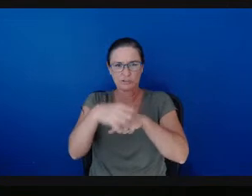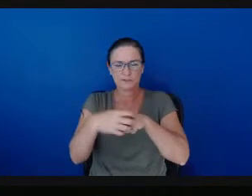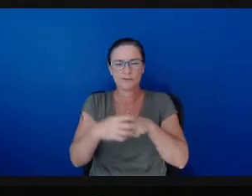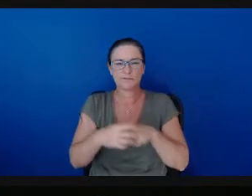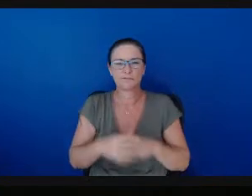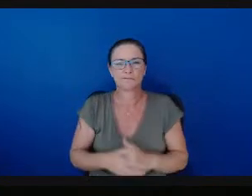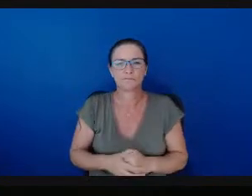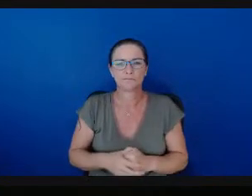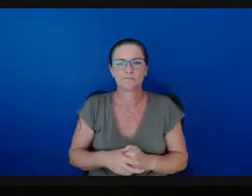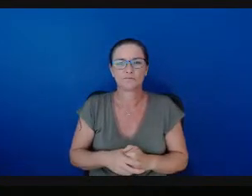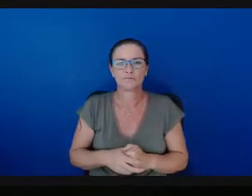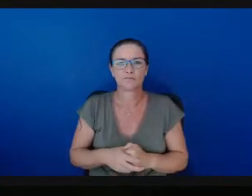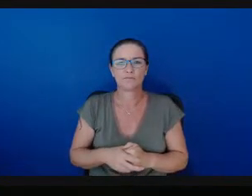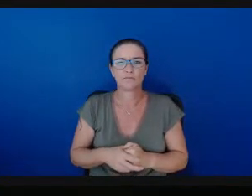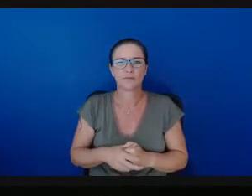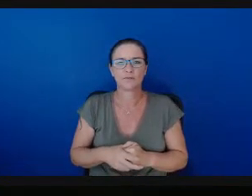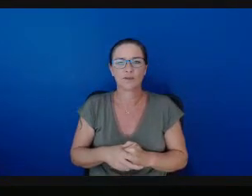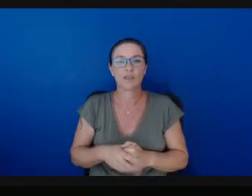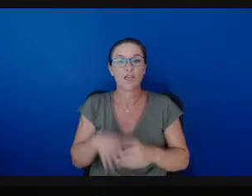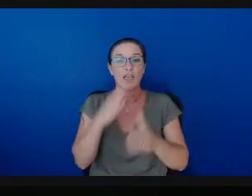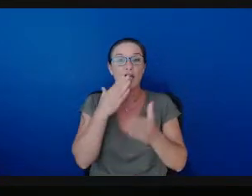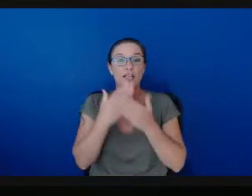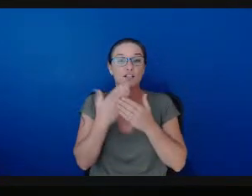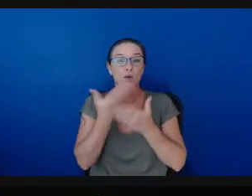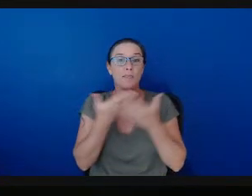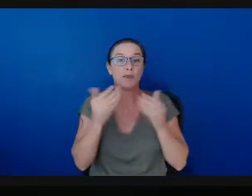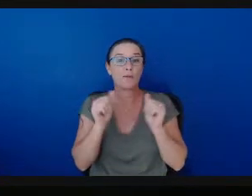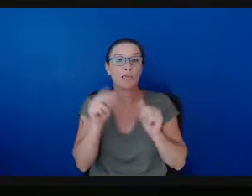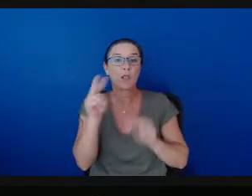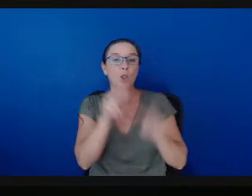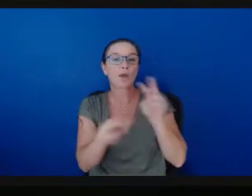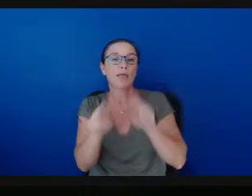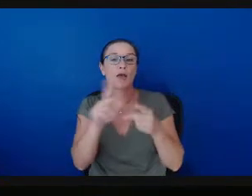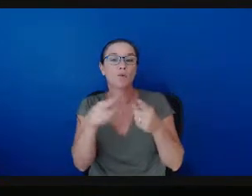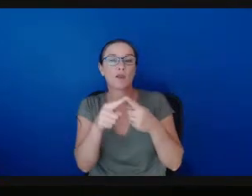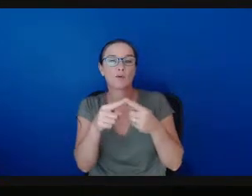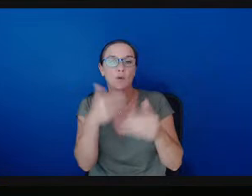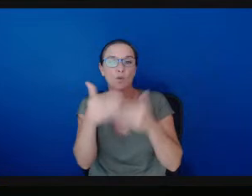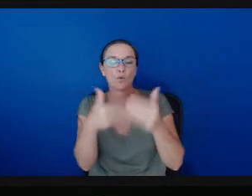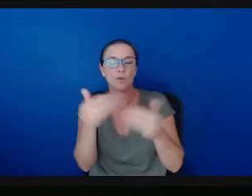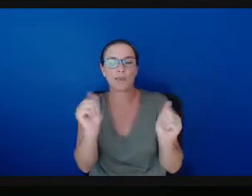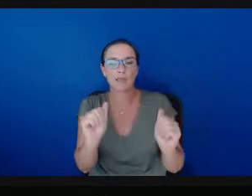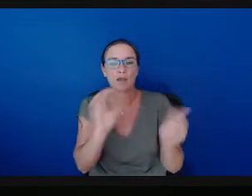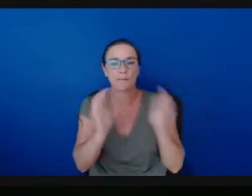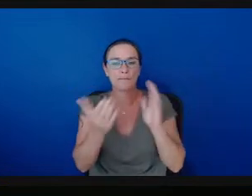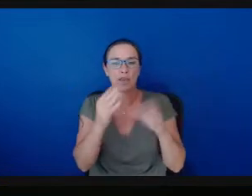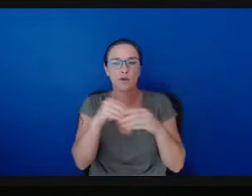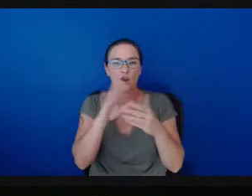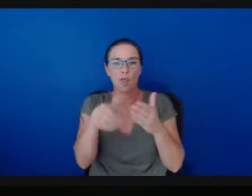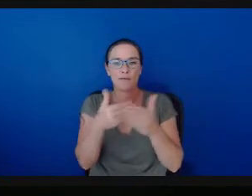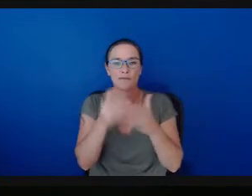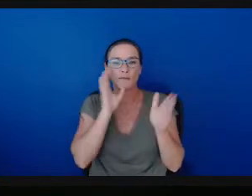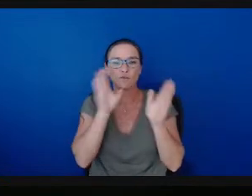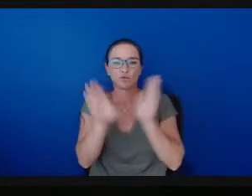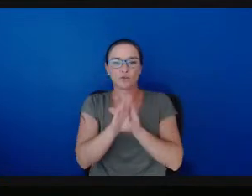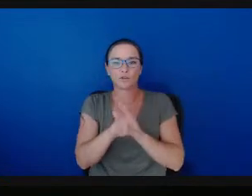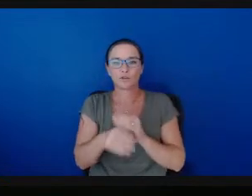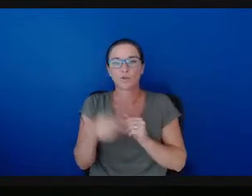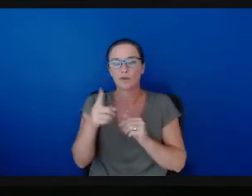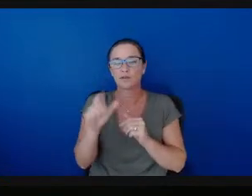there. And it's a good landmark as we move through here. So there is one in the sequence. Here is another.